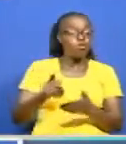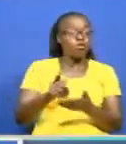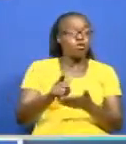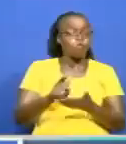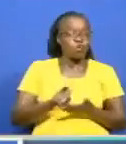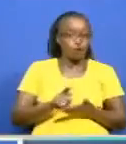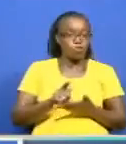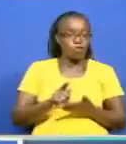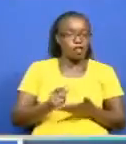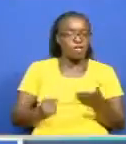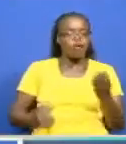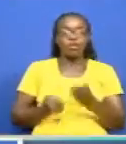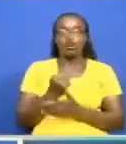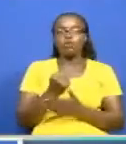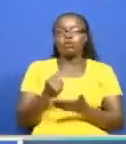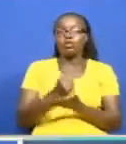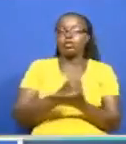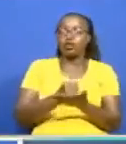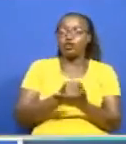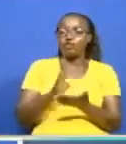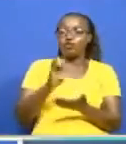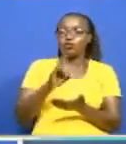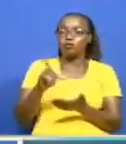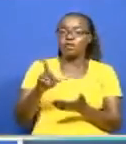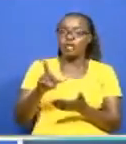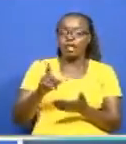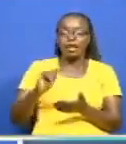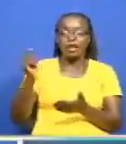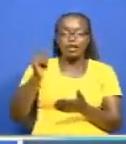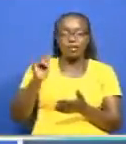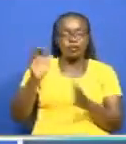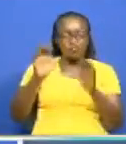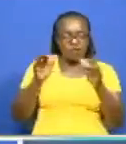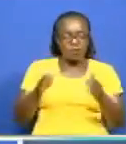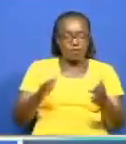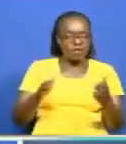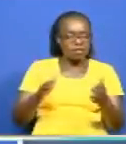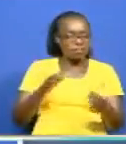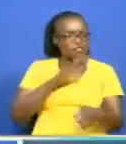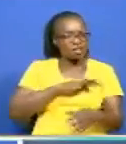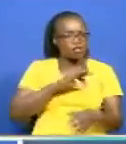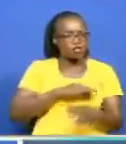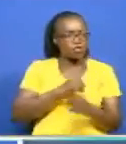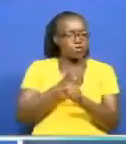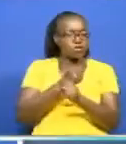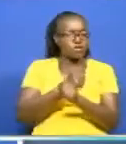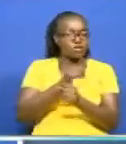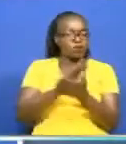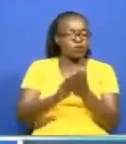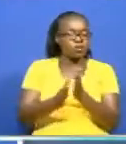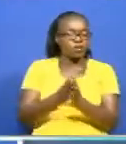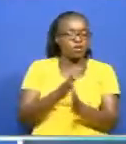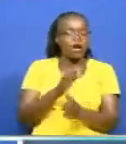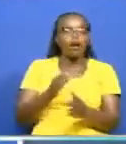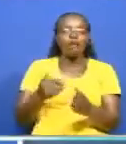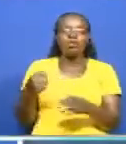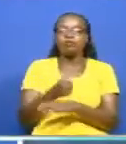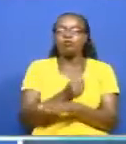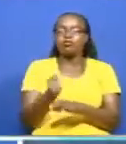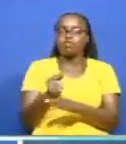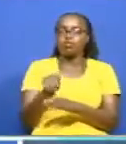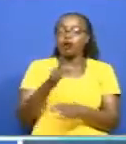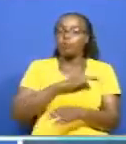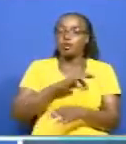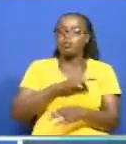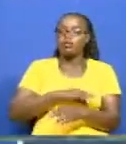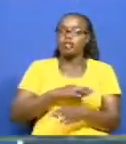2020, said it will ensure that the farmers' rightful earnings are protected and weed out cartels that are benefiting at the expense of